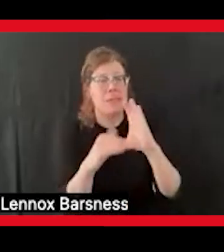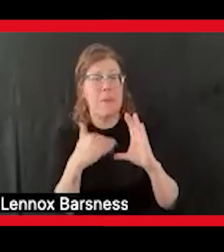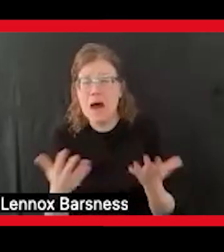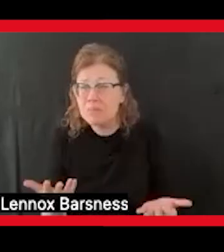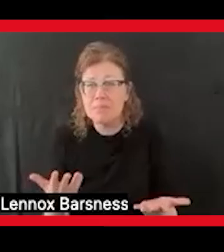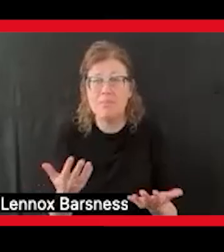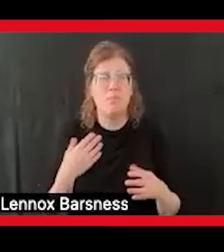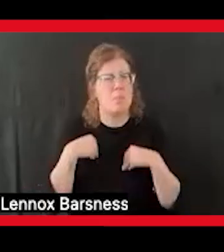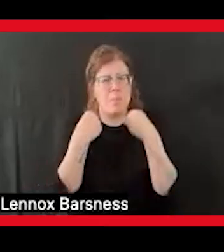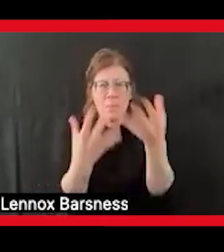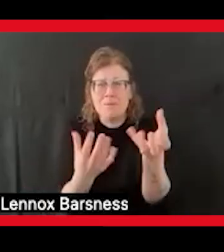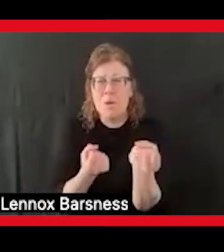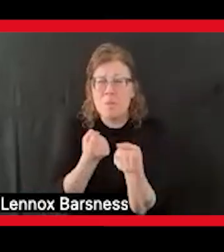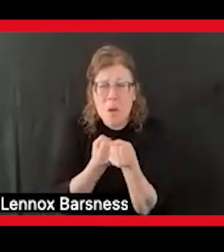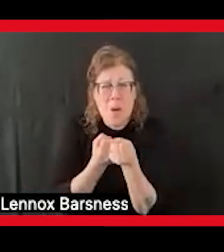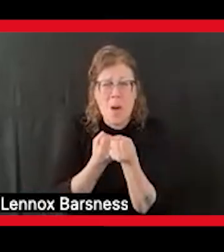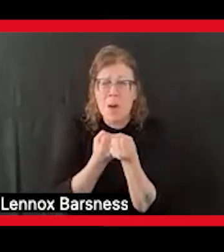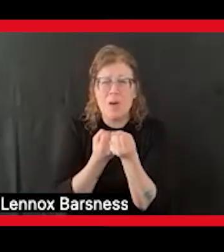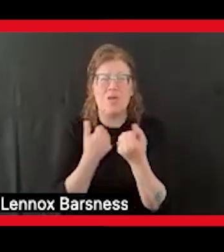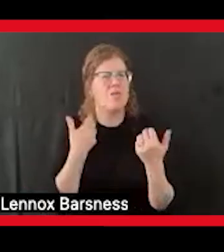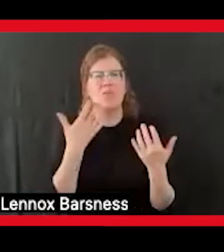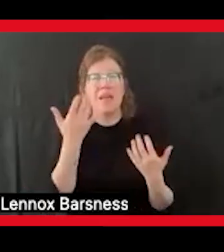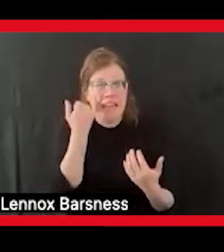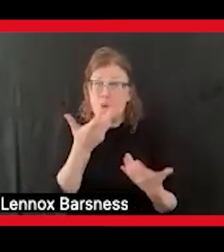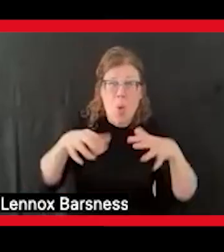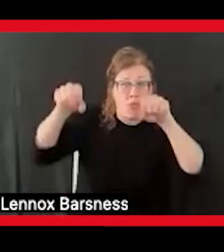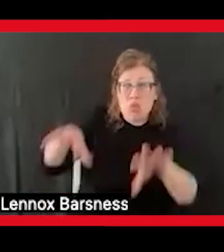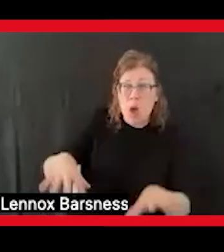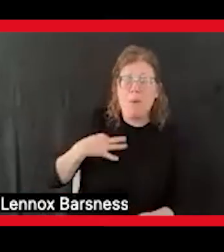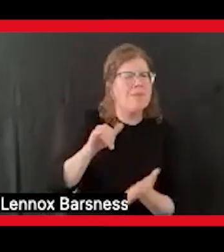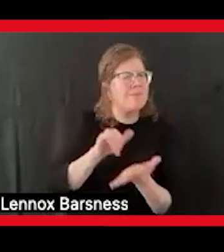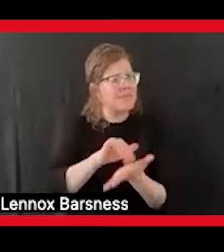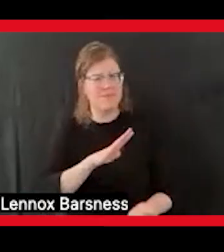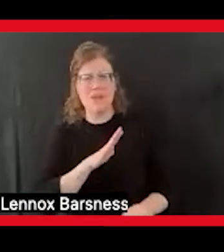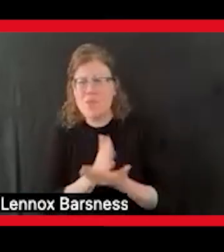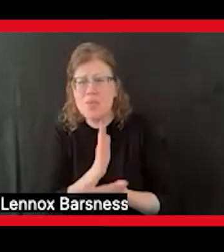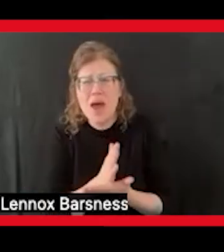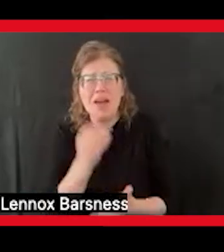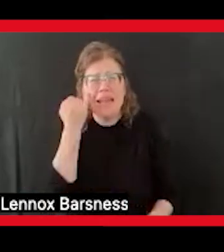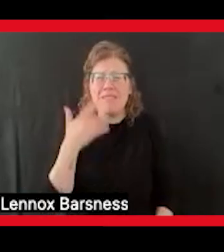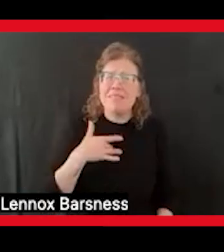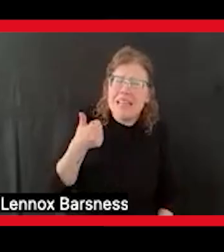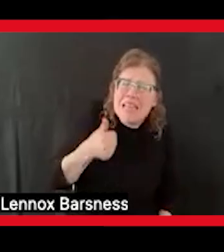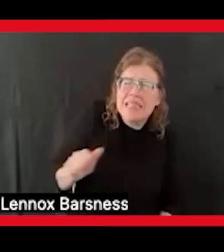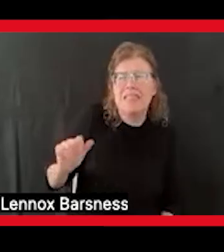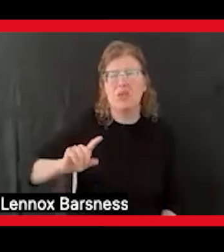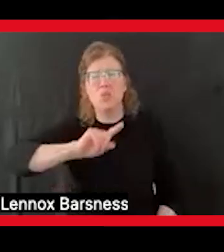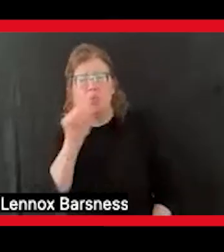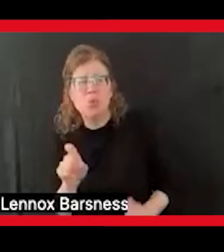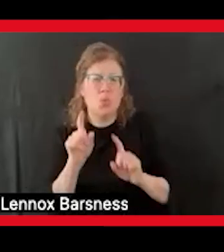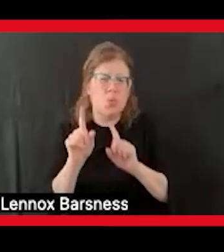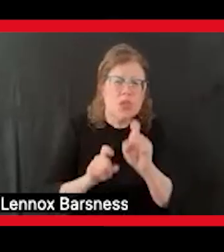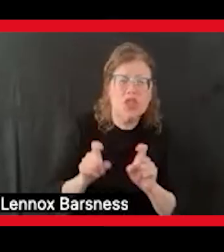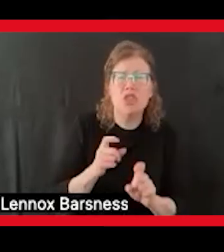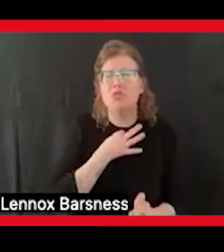or have any questions about accessibility and the support available, please contact our team by email or phone